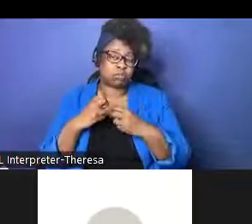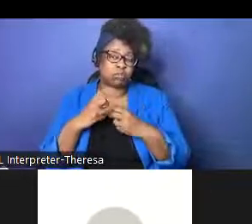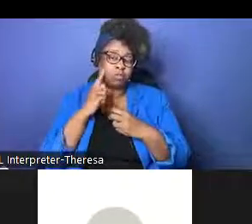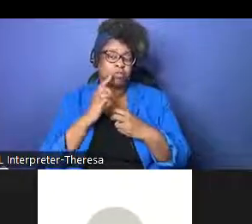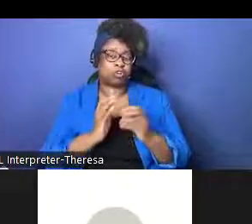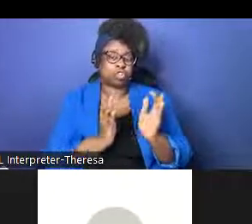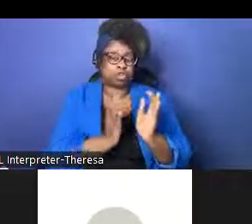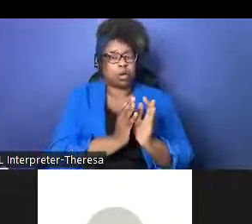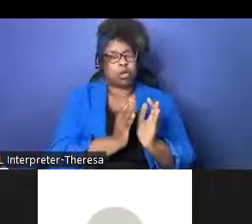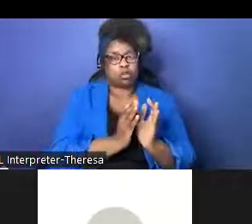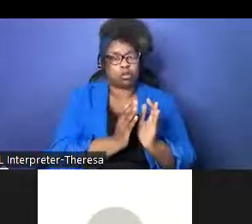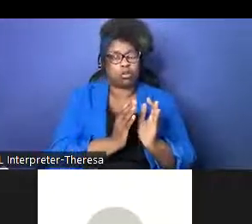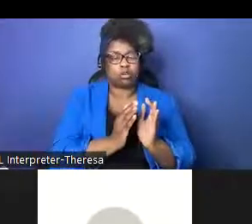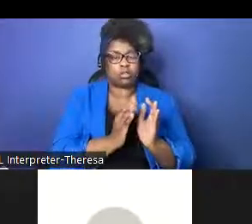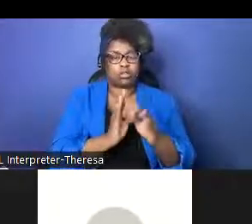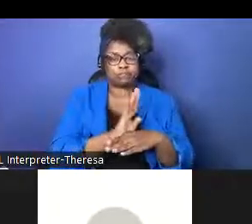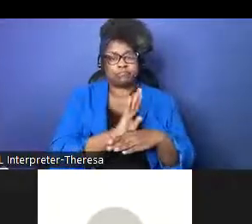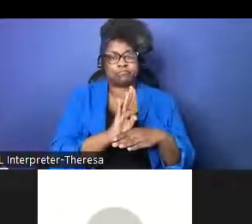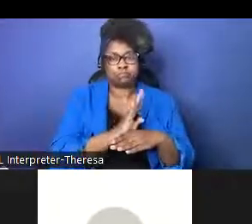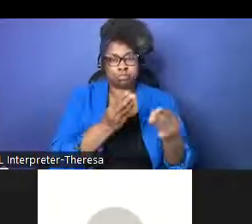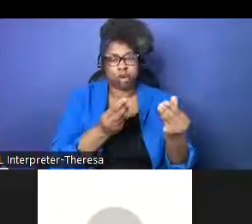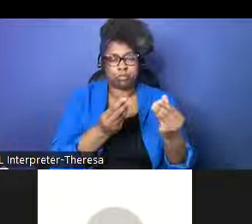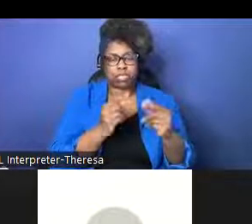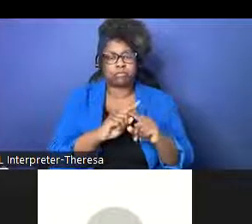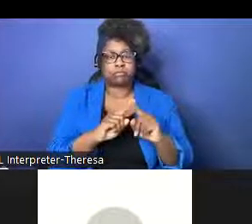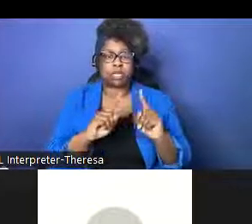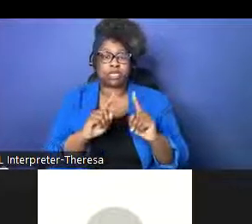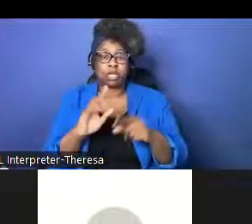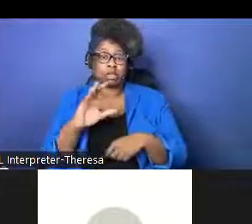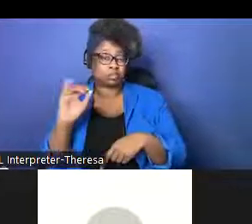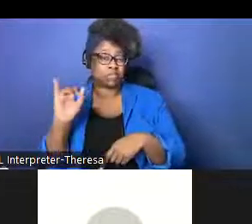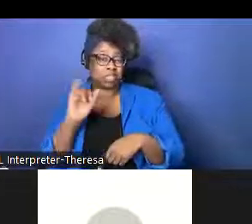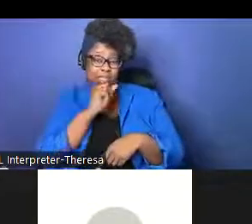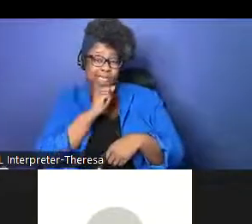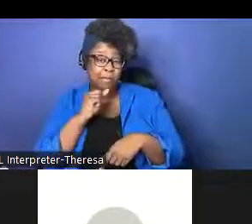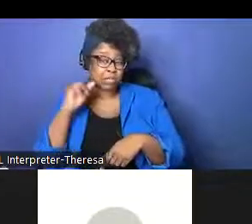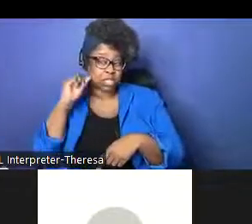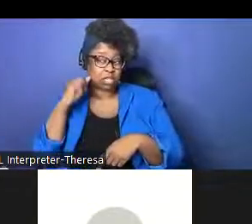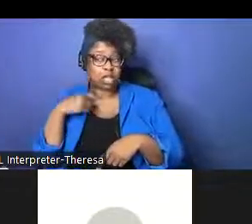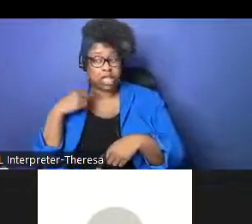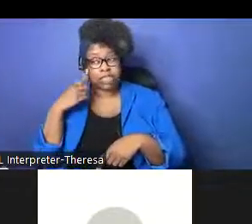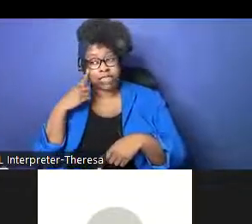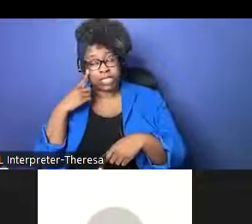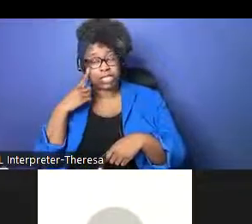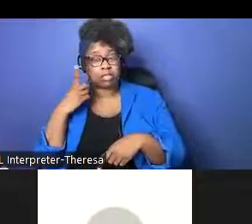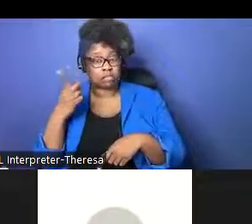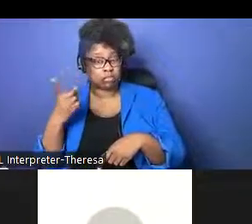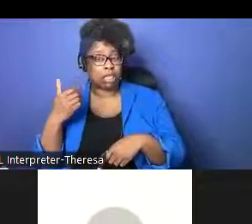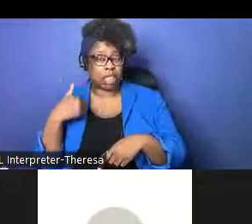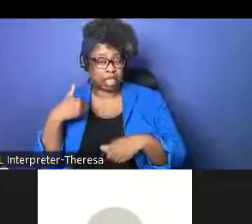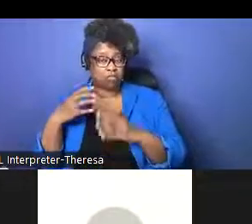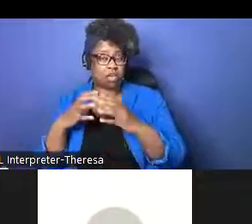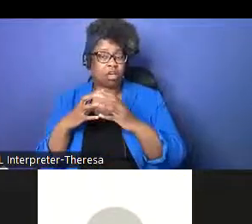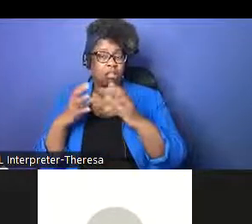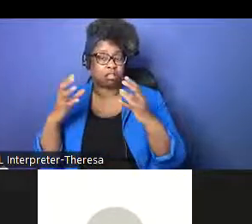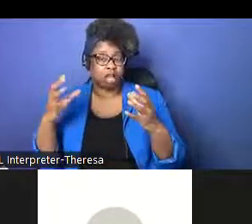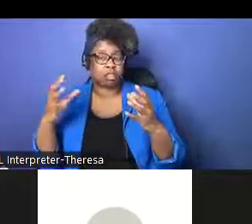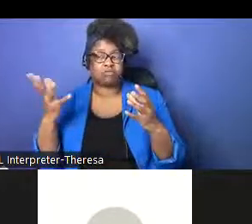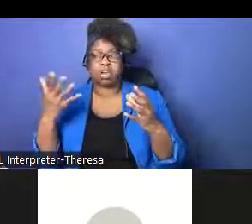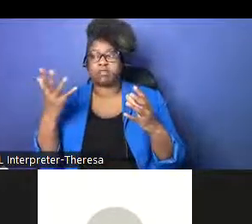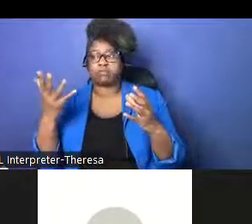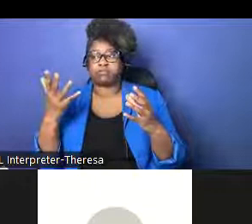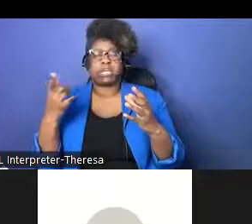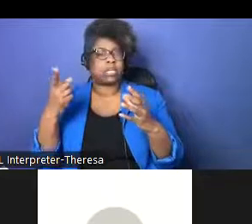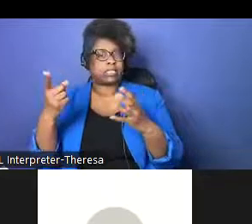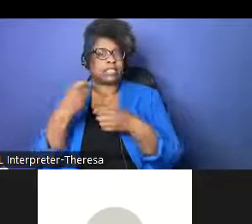smaller commercial properties, but a company like Amazon, I would think would not only has a lot of it produces